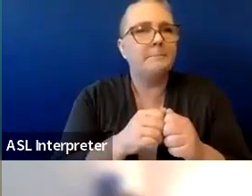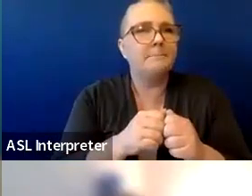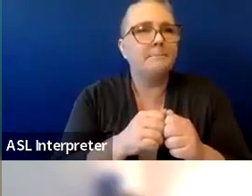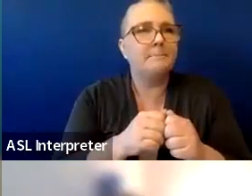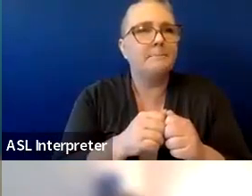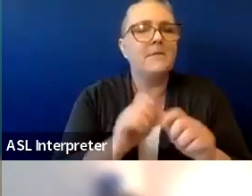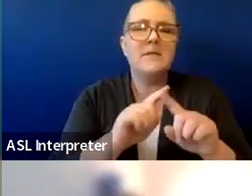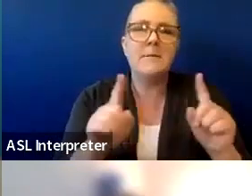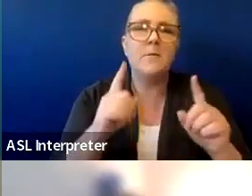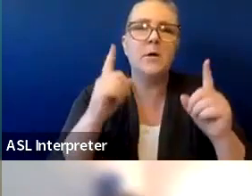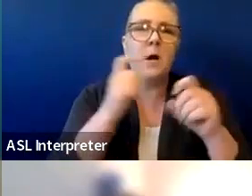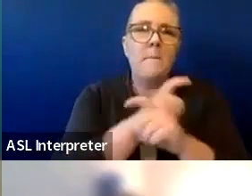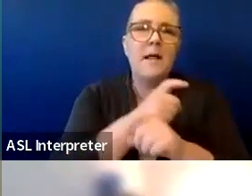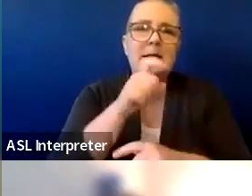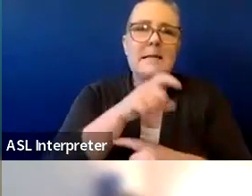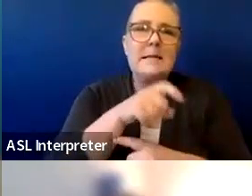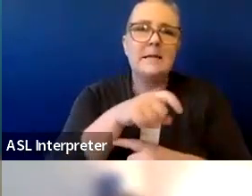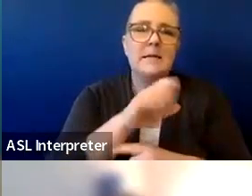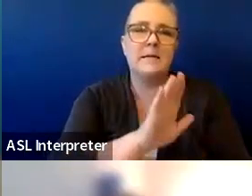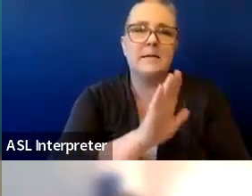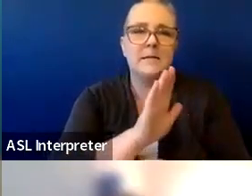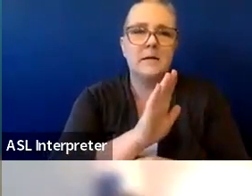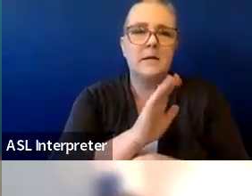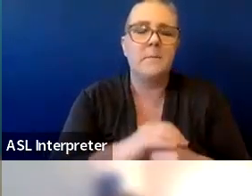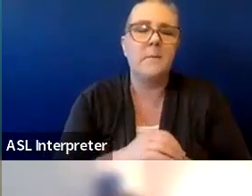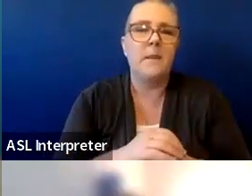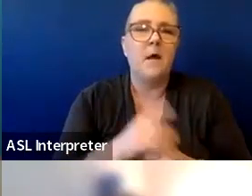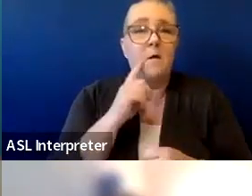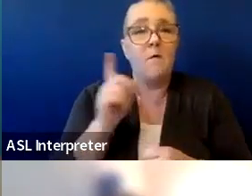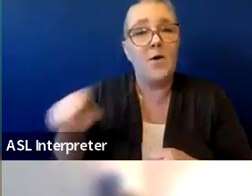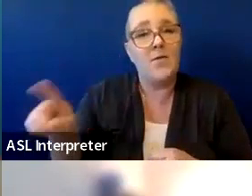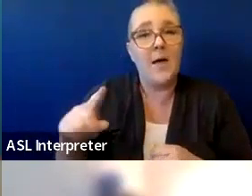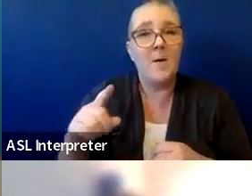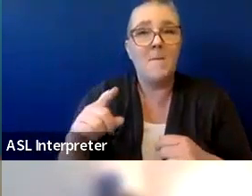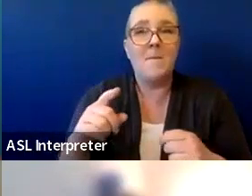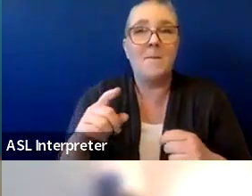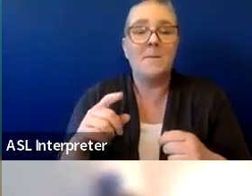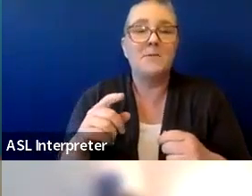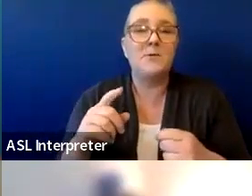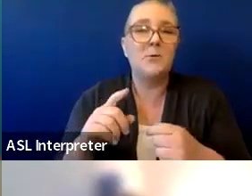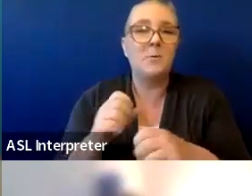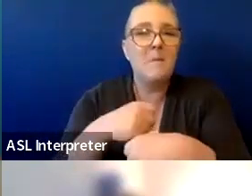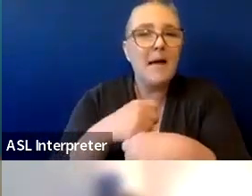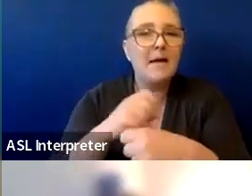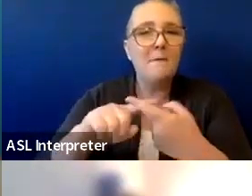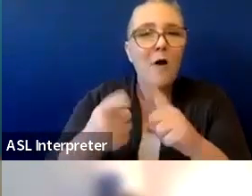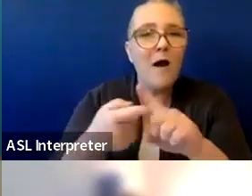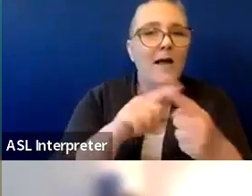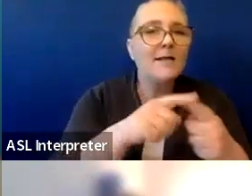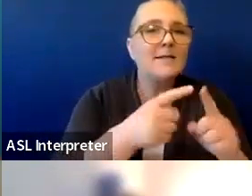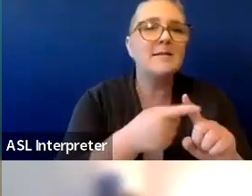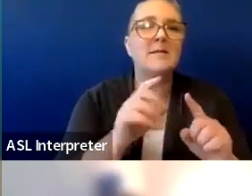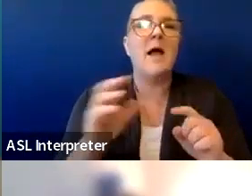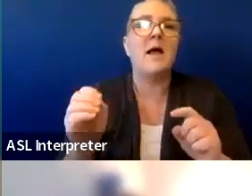different complex needs, and for them to be able to make friends. And then also the families are